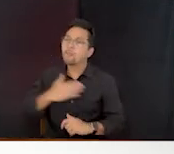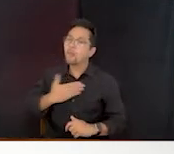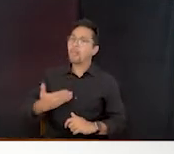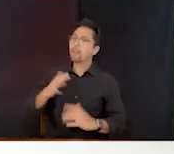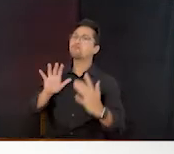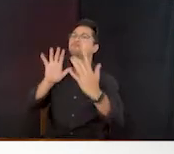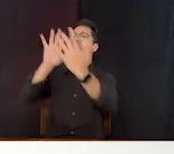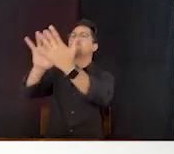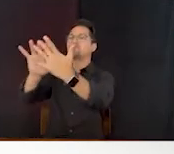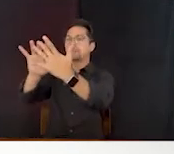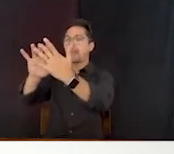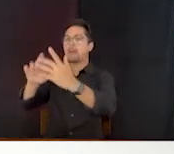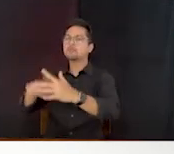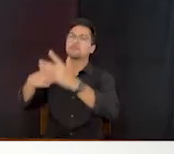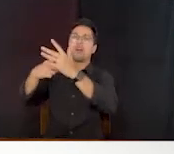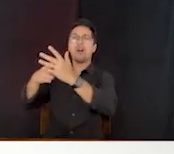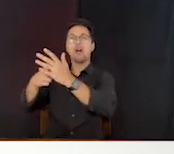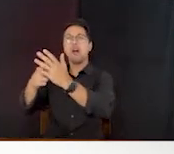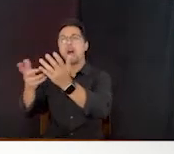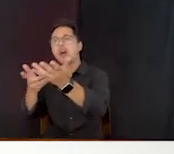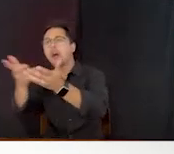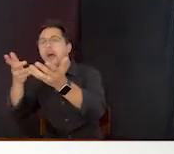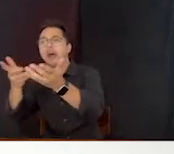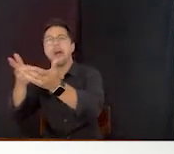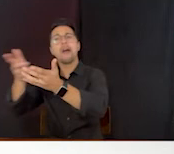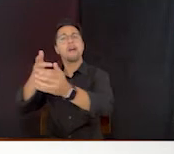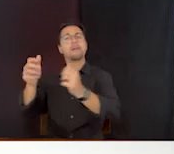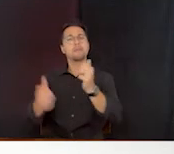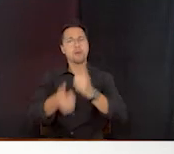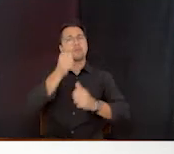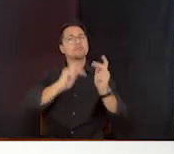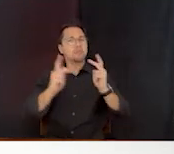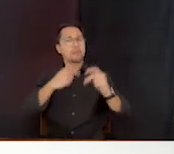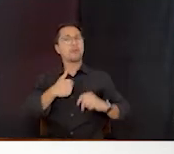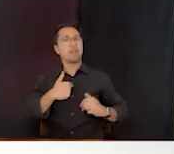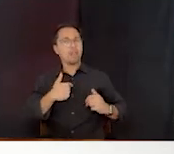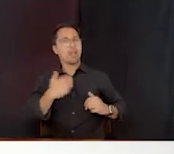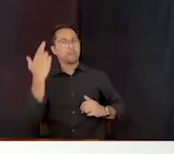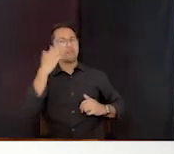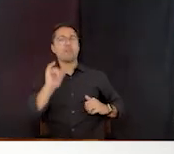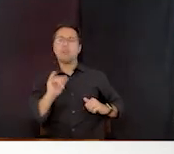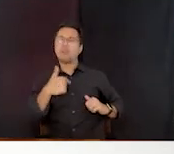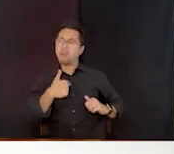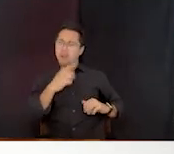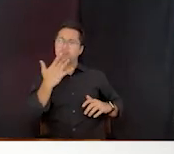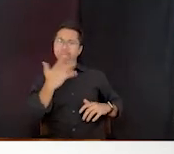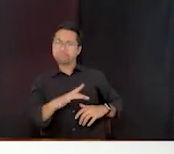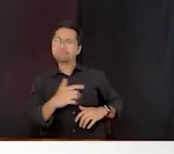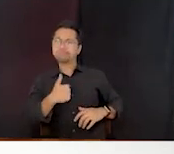make those connections. And a lot of the people that I've found in my life that way, I'm very grateful for.